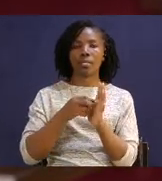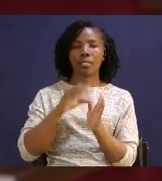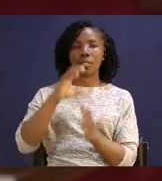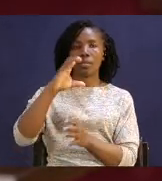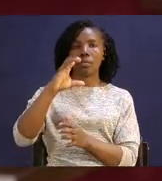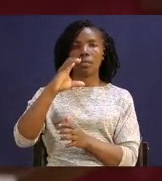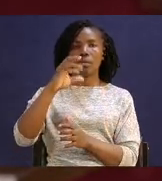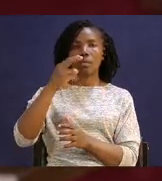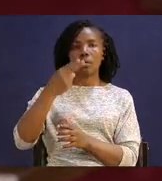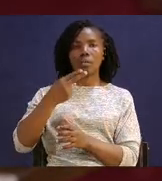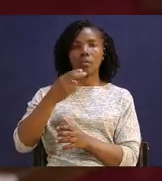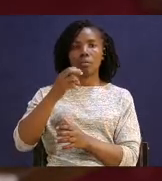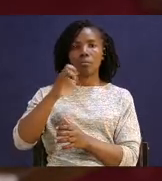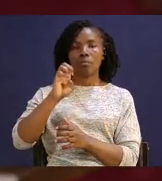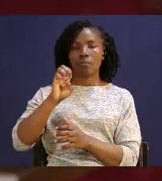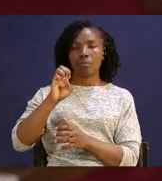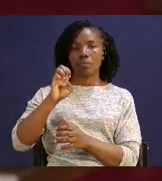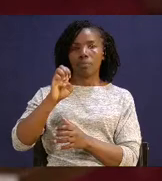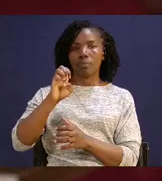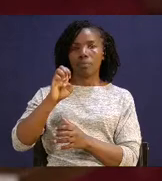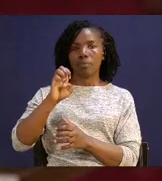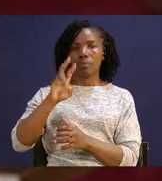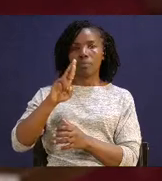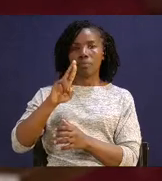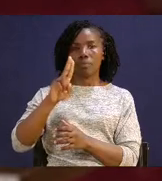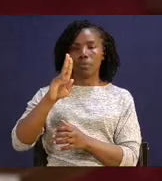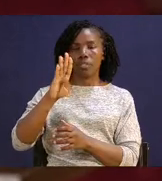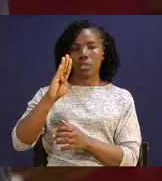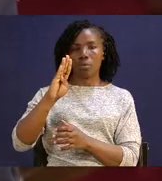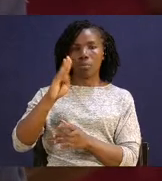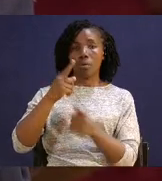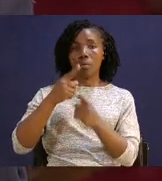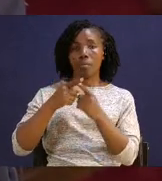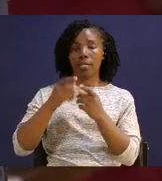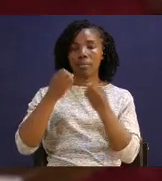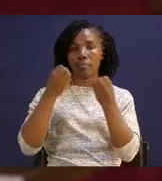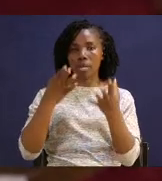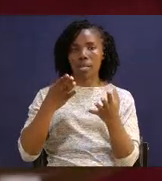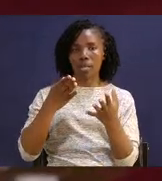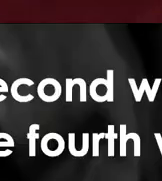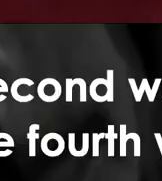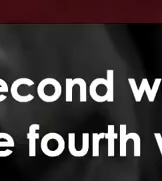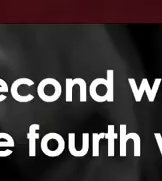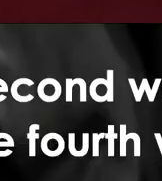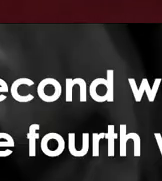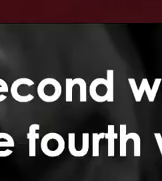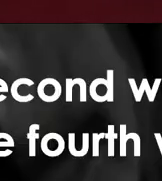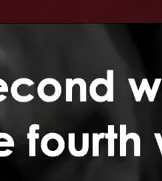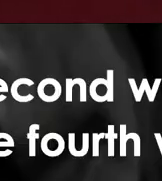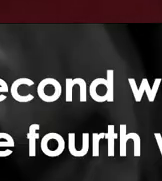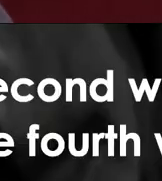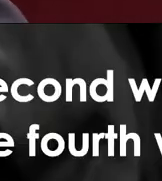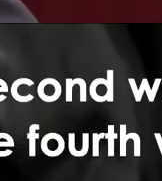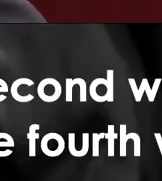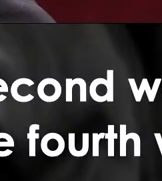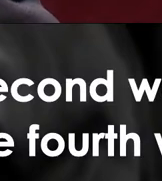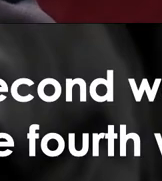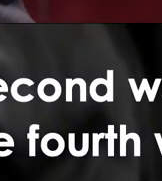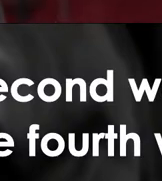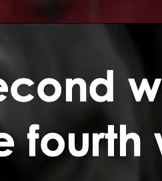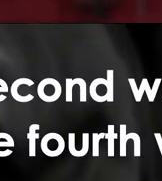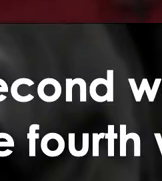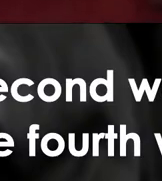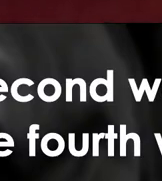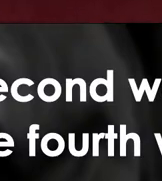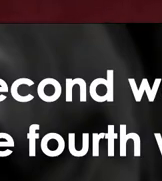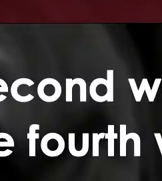cherub. When there are many, it's cherubim. The first living creature was like a lion. The second was like